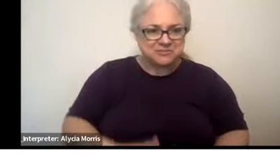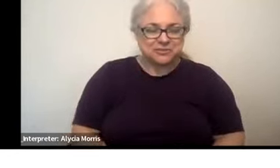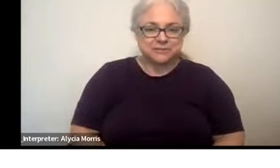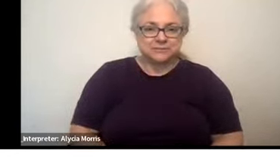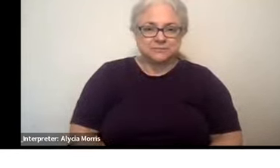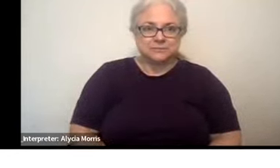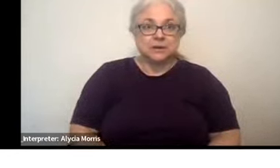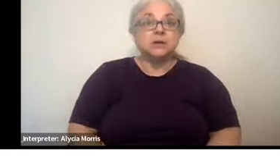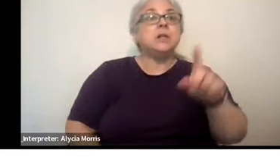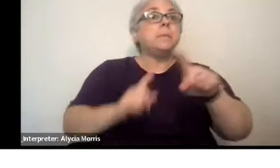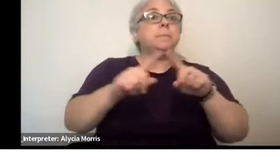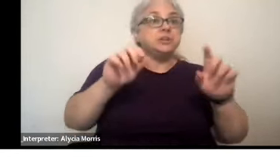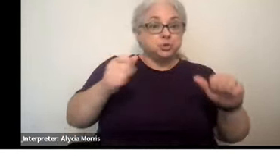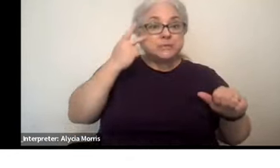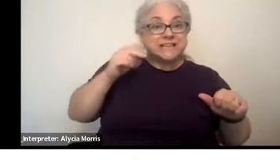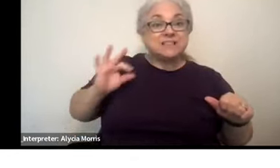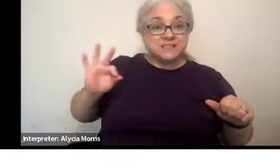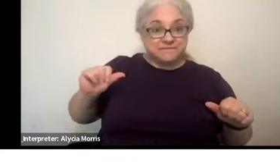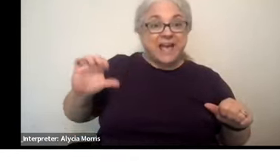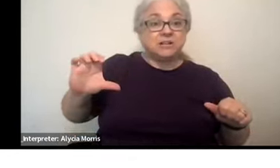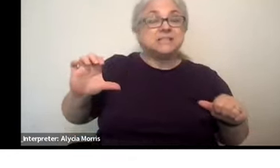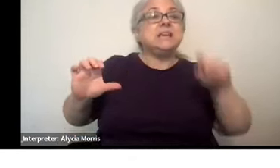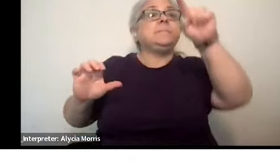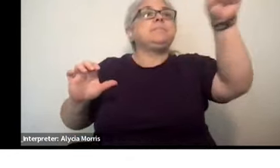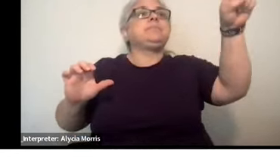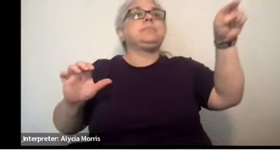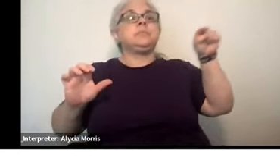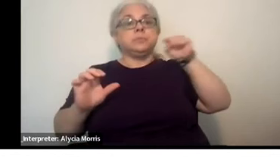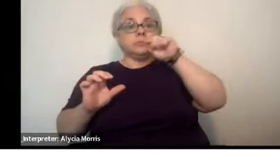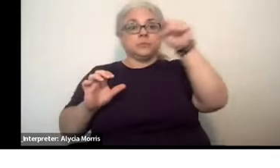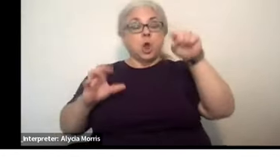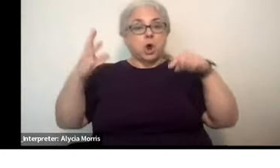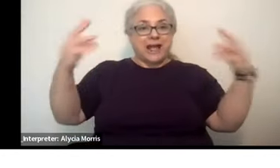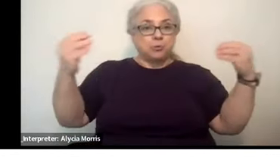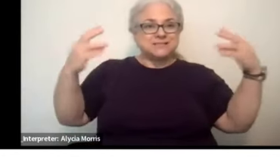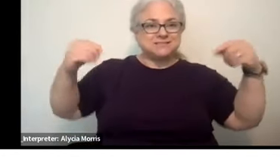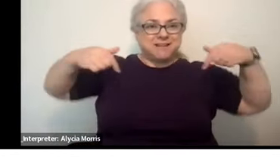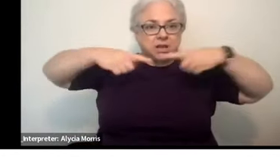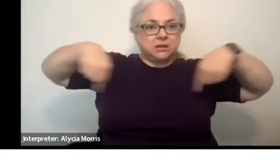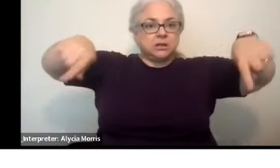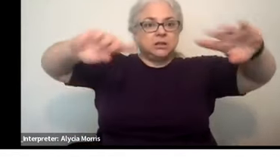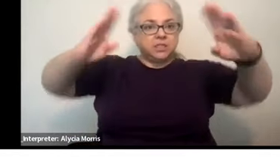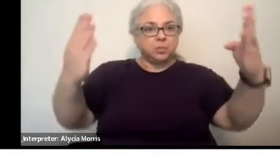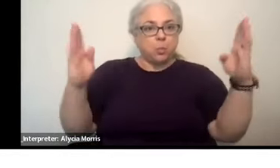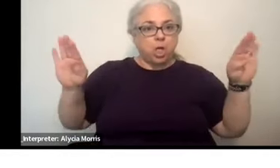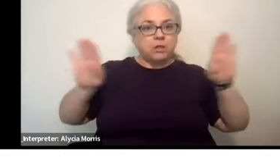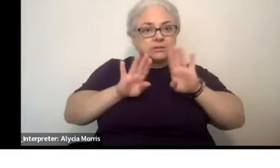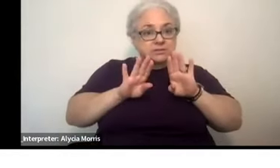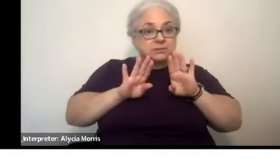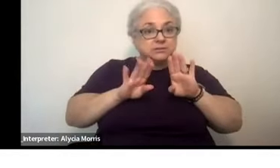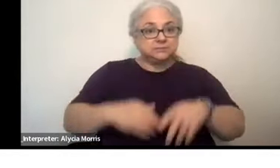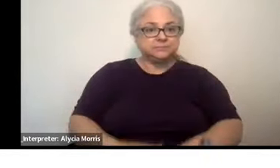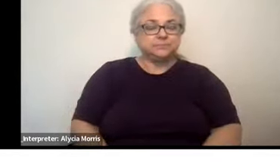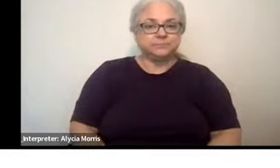are around the room. They could be at the U if you had a room that was big enough, that would be fine. But also it's